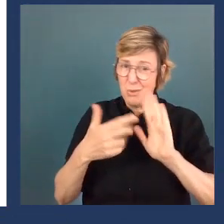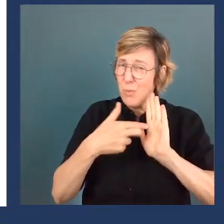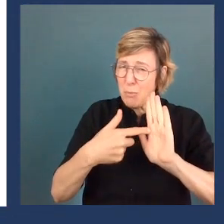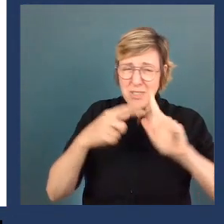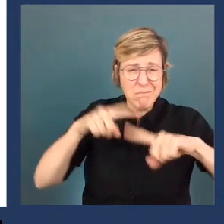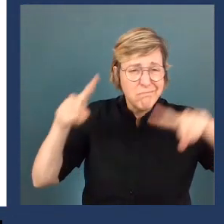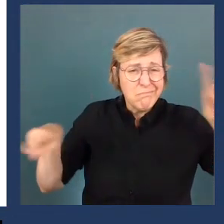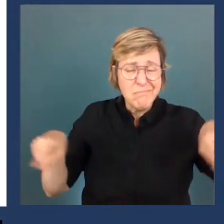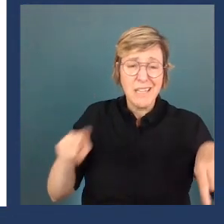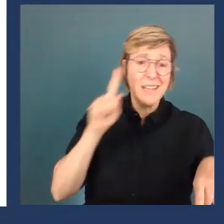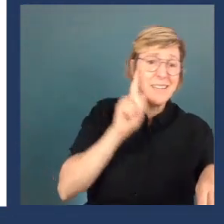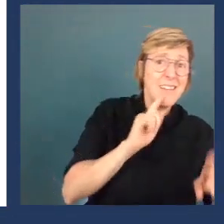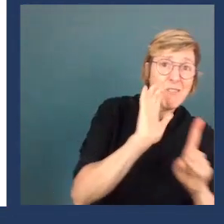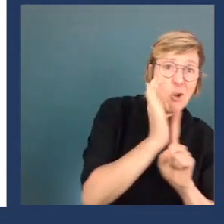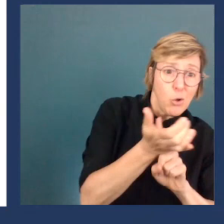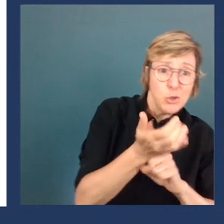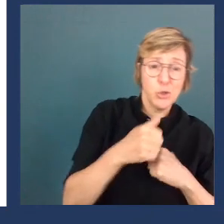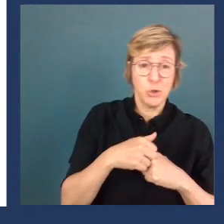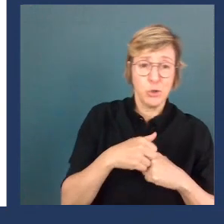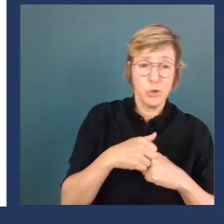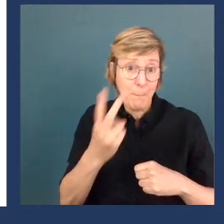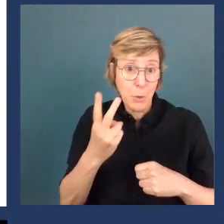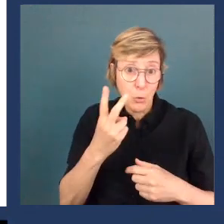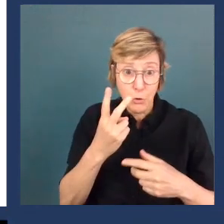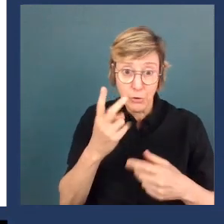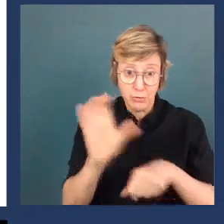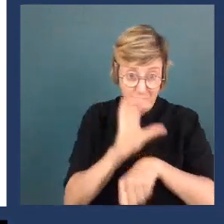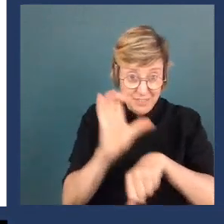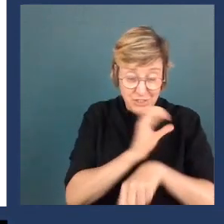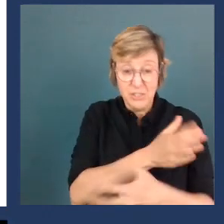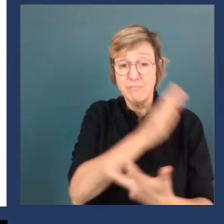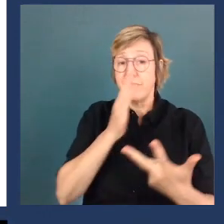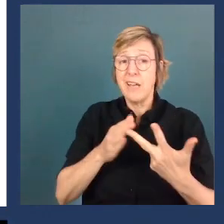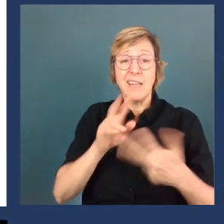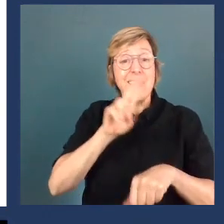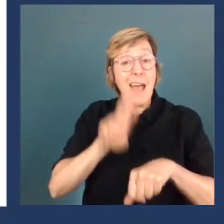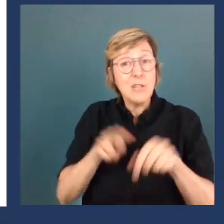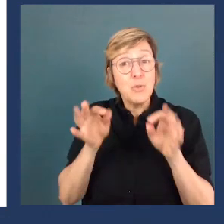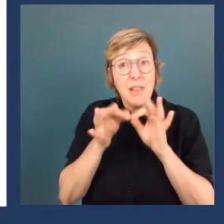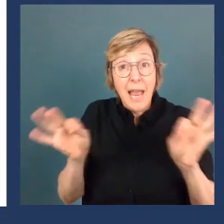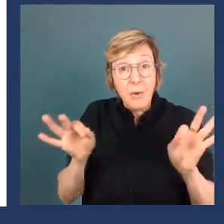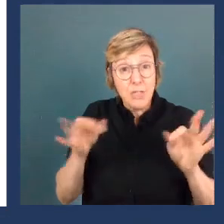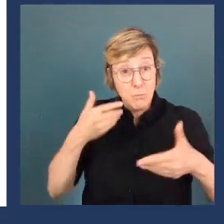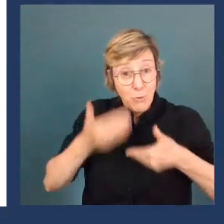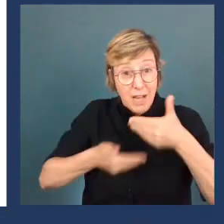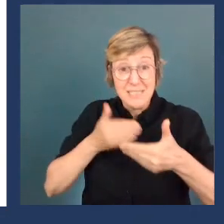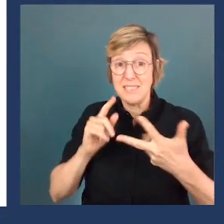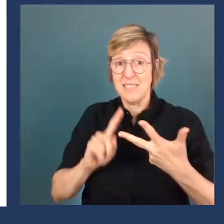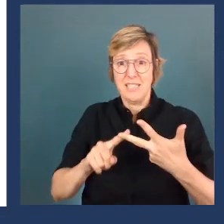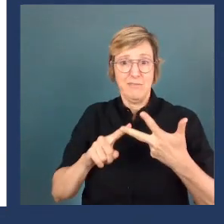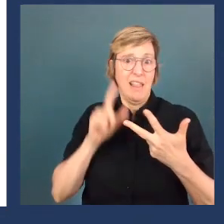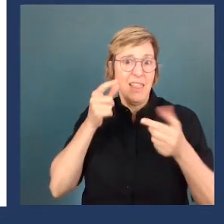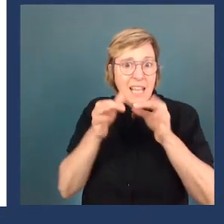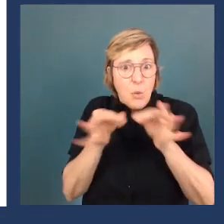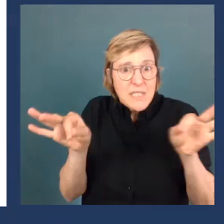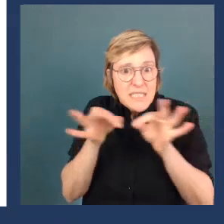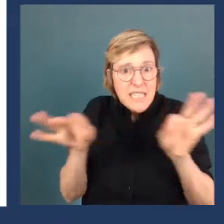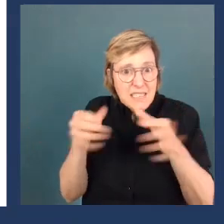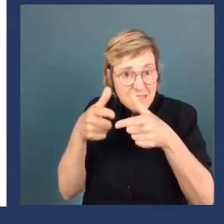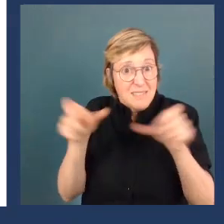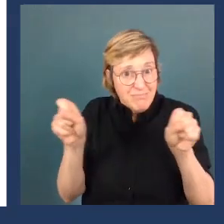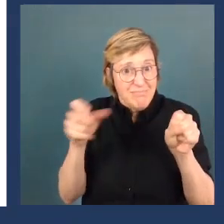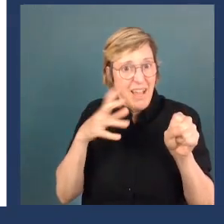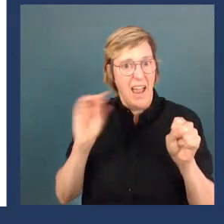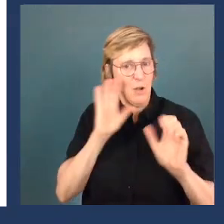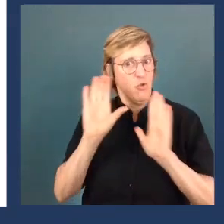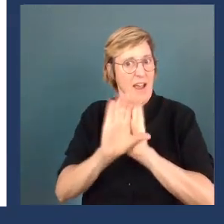culture, computer vision, natural language processing, linguistics, and graphics. Sign language recognition is an exciting topic because